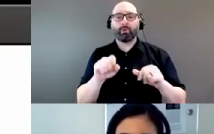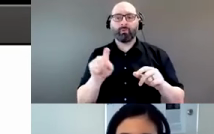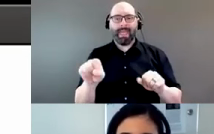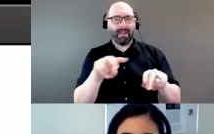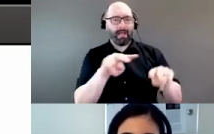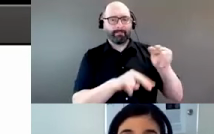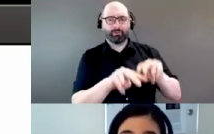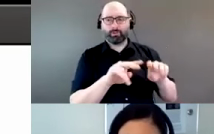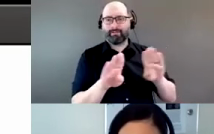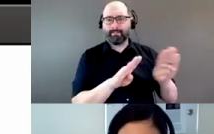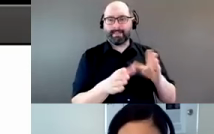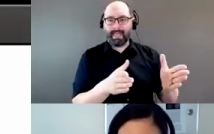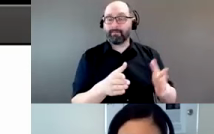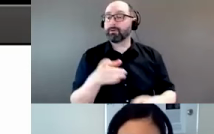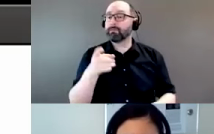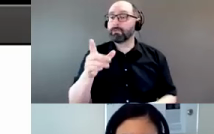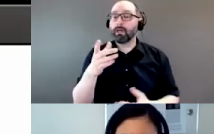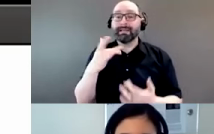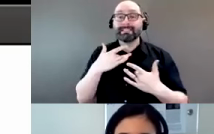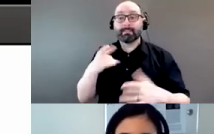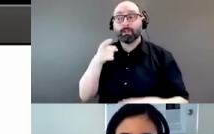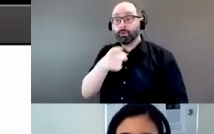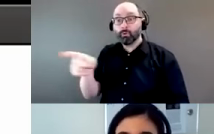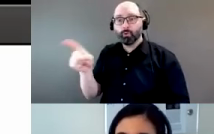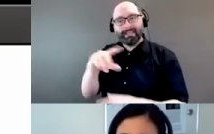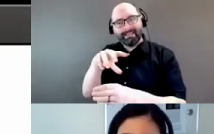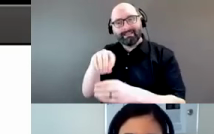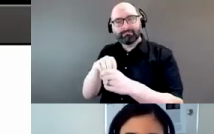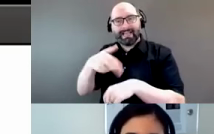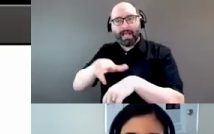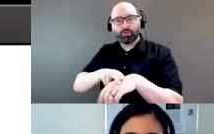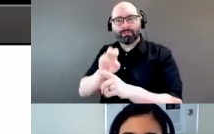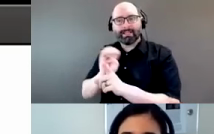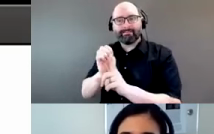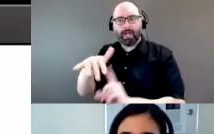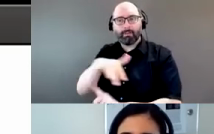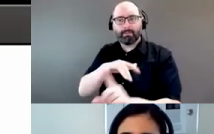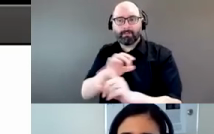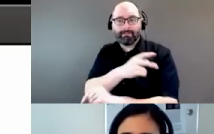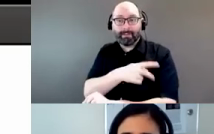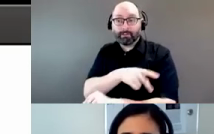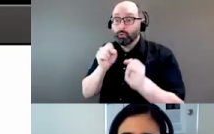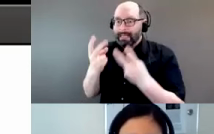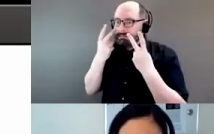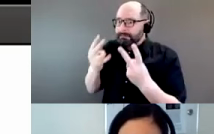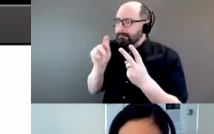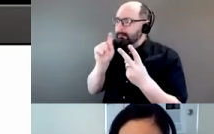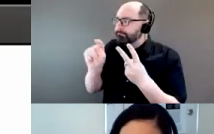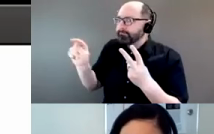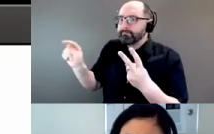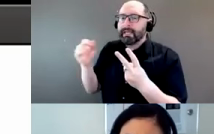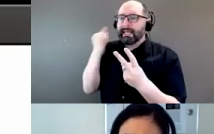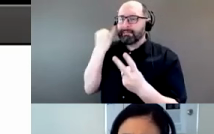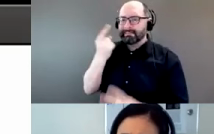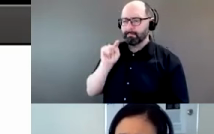are in like the natural environment of the patient, and you can see so many things. And just if something doesn't make sense